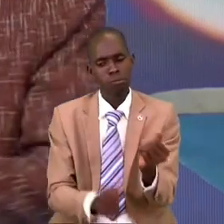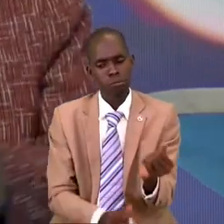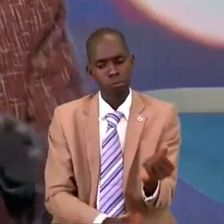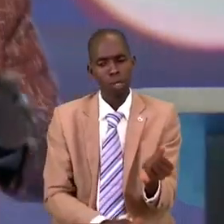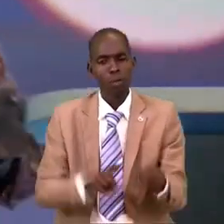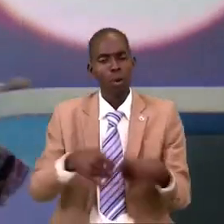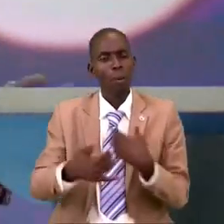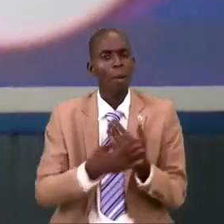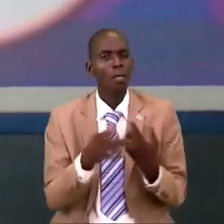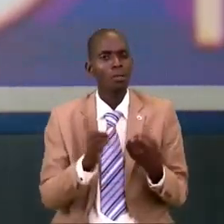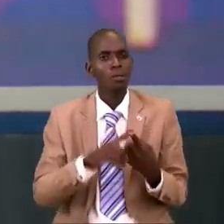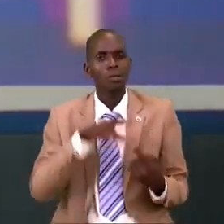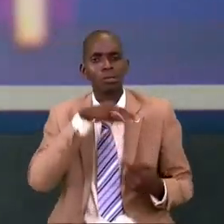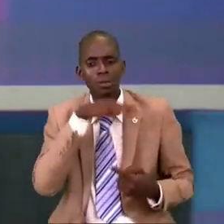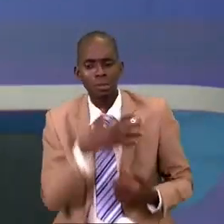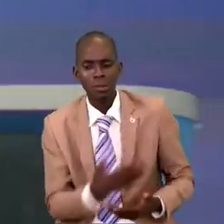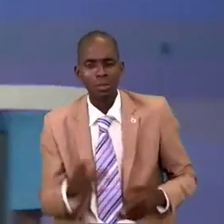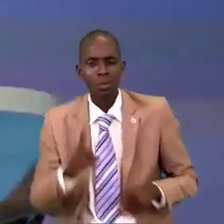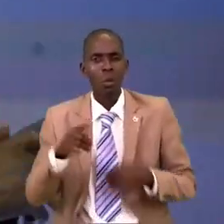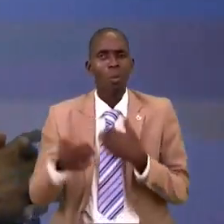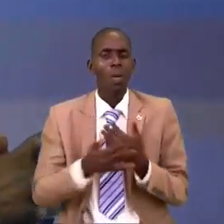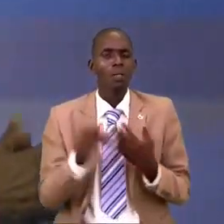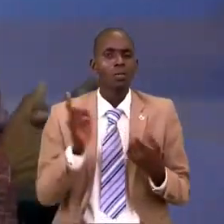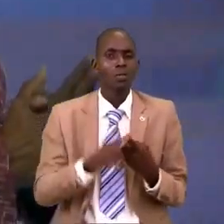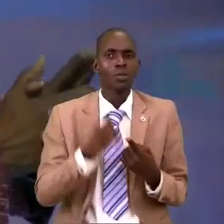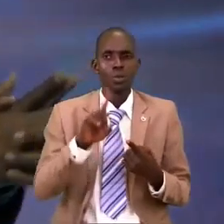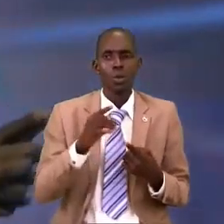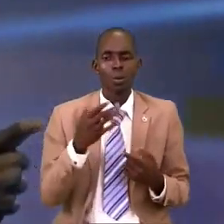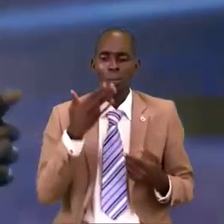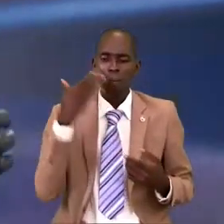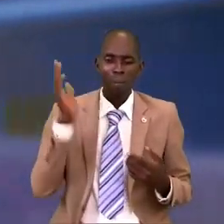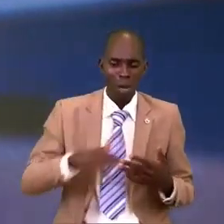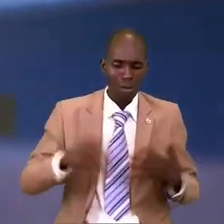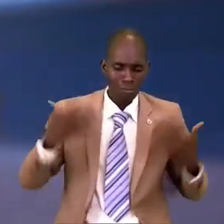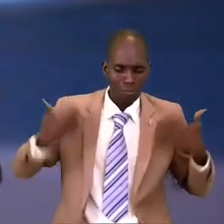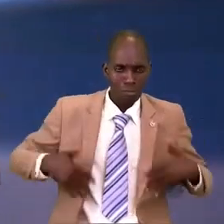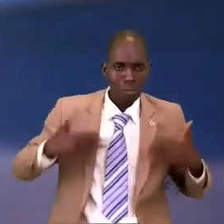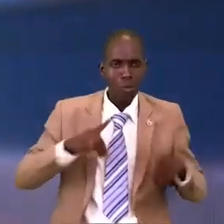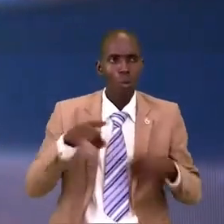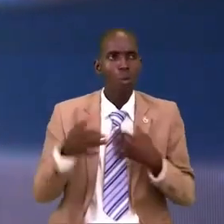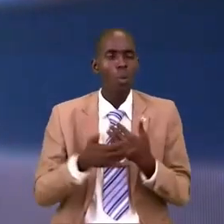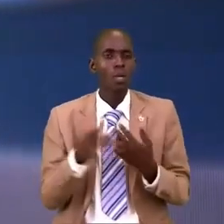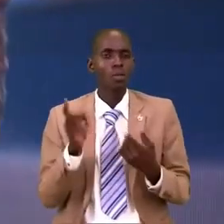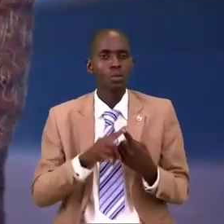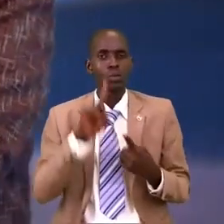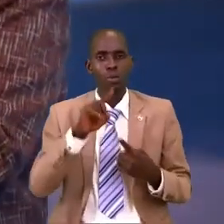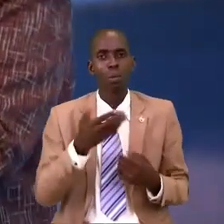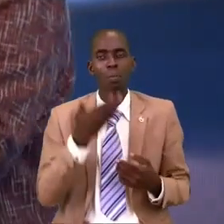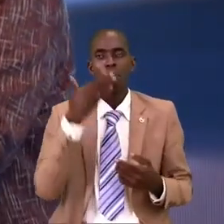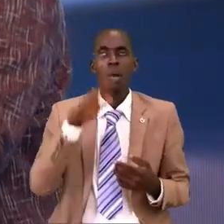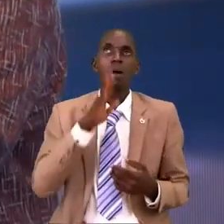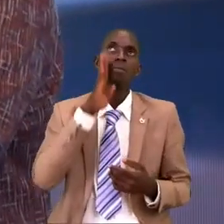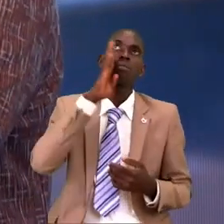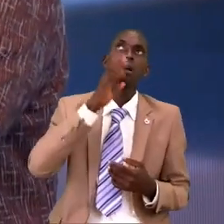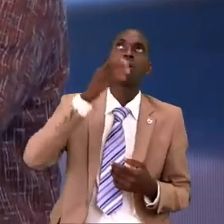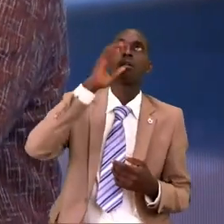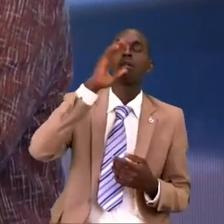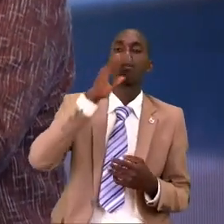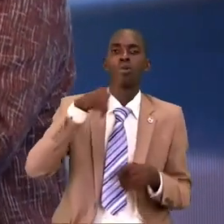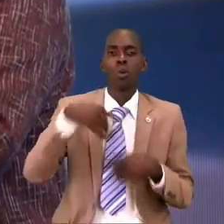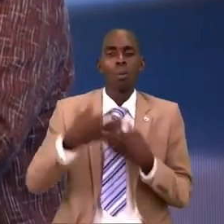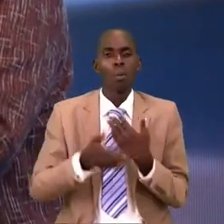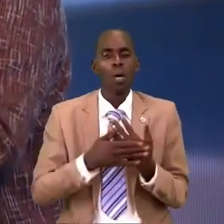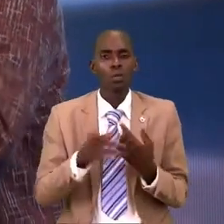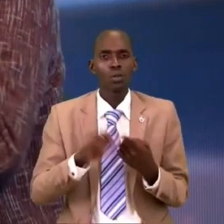substance, you went back to the hard drugs, and you went back to the fornication, to the adultery, you went back to the